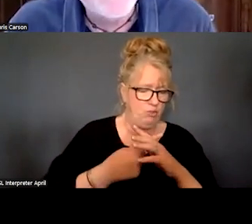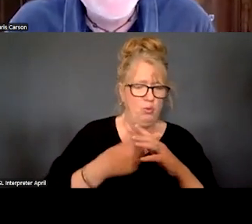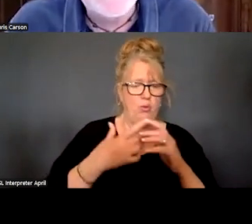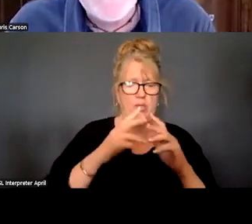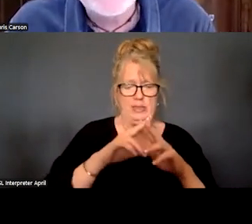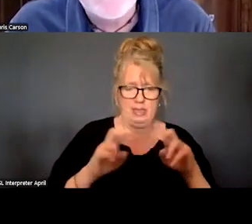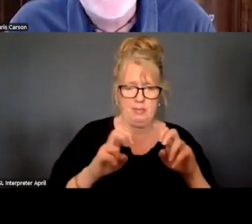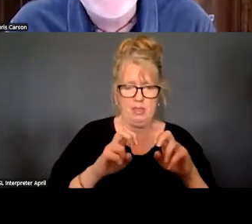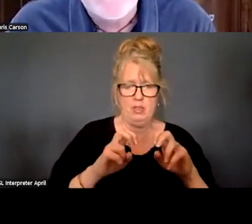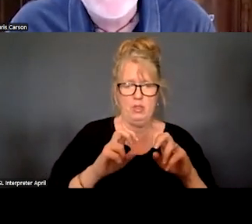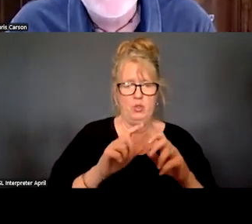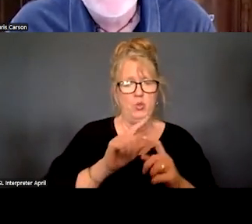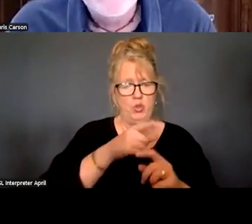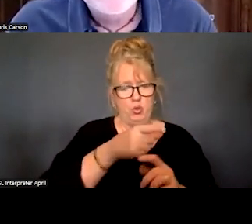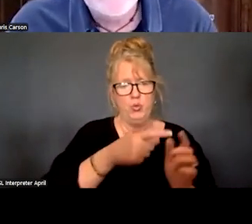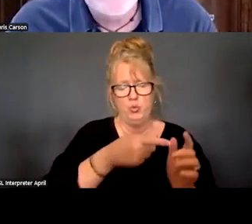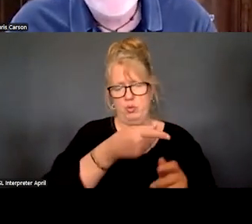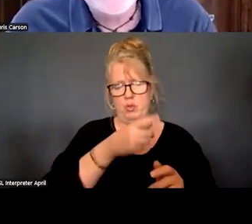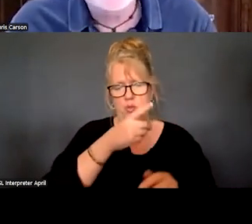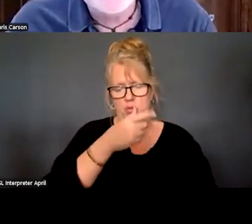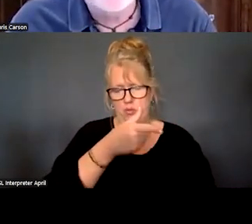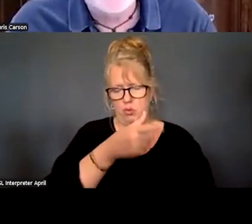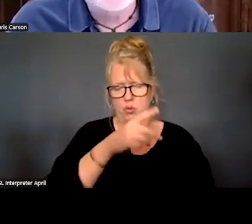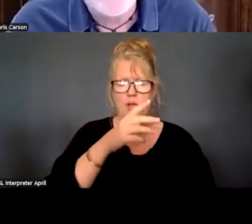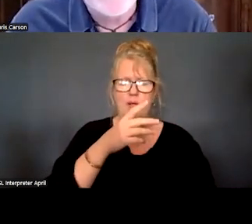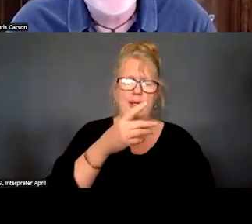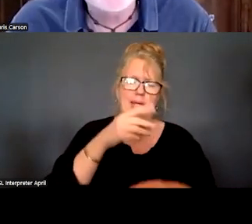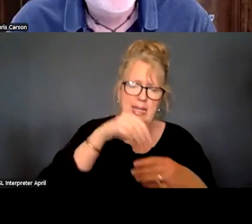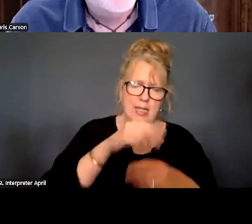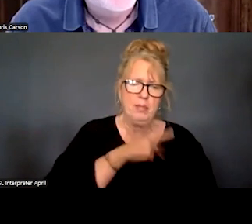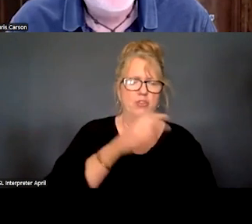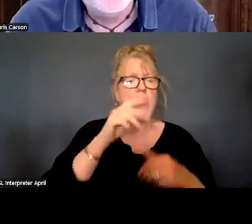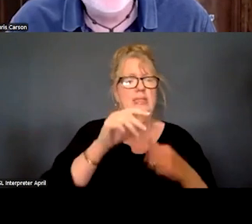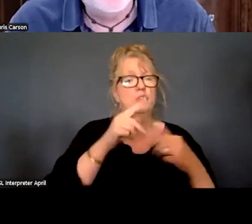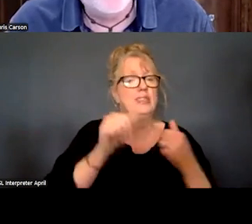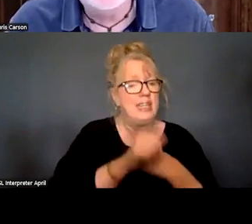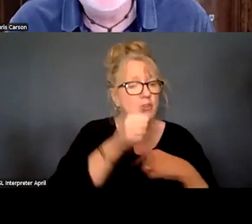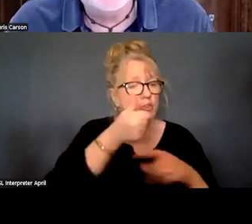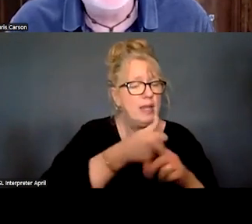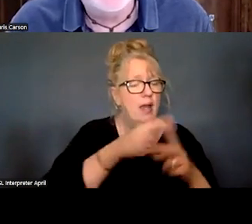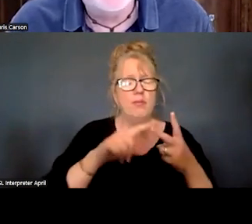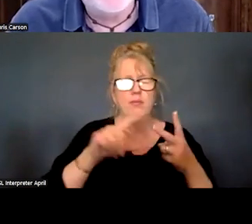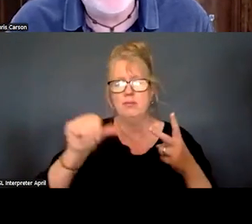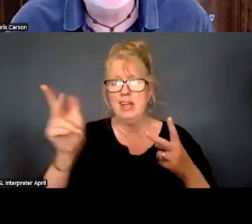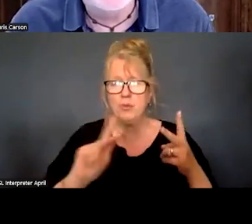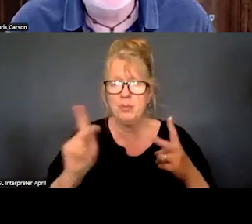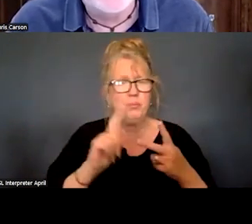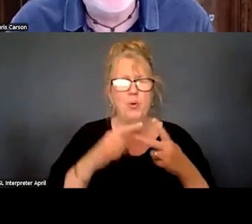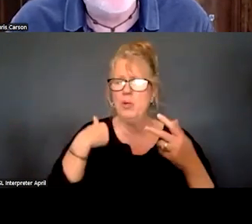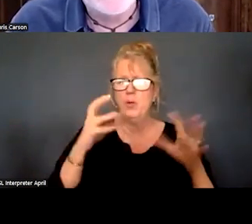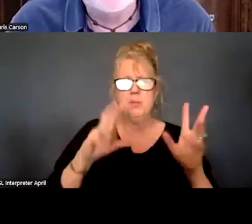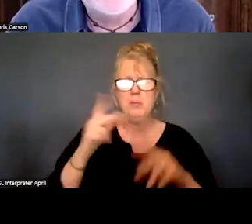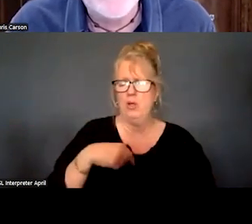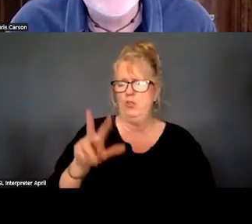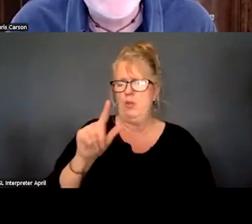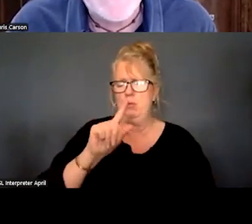assessment, you meet inpatient criteria. So you're a danger to self, danger to others. We don't want people in the 23-hour OBS unit that are